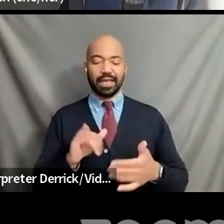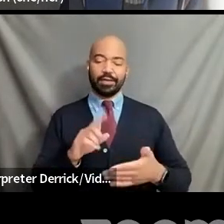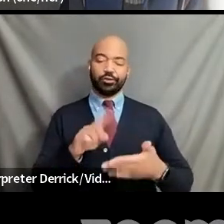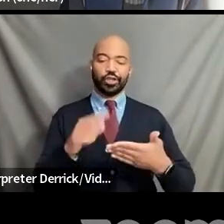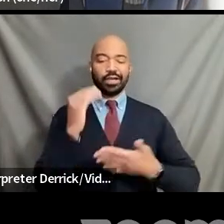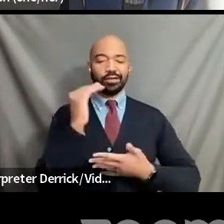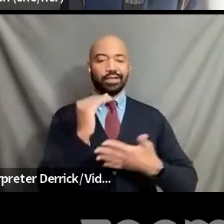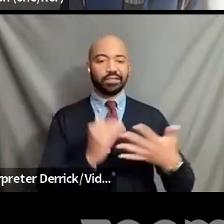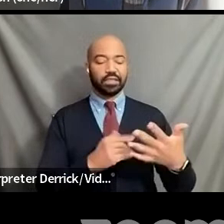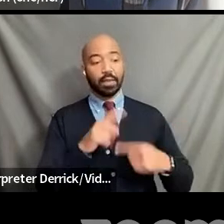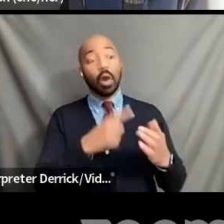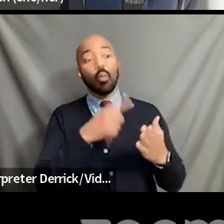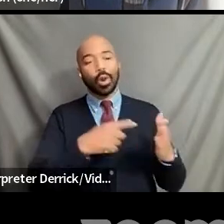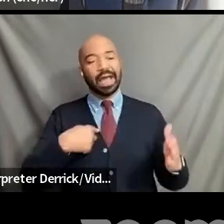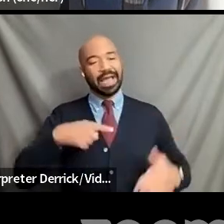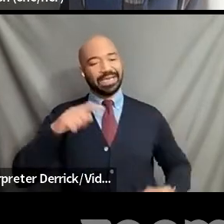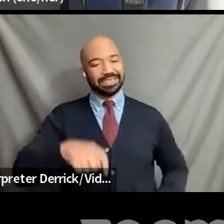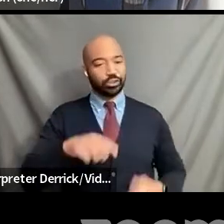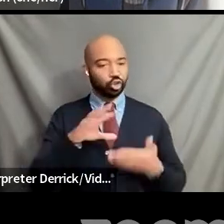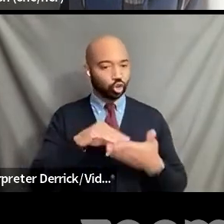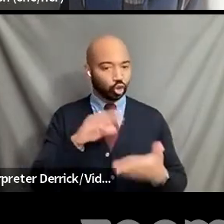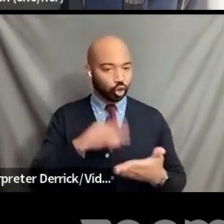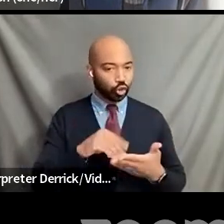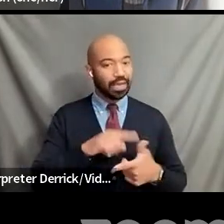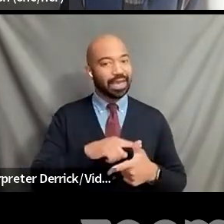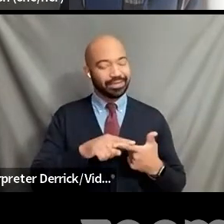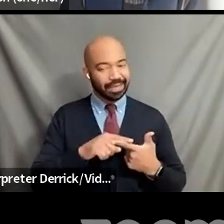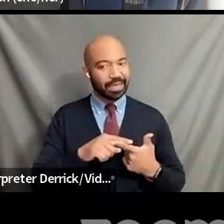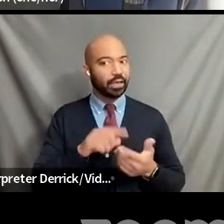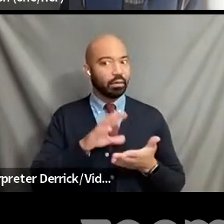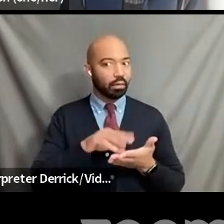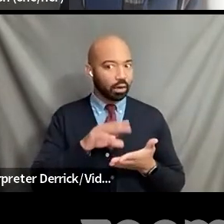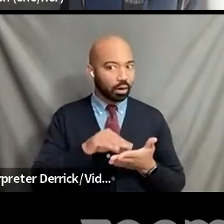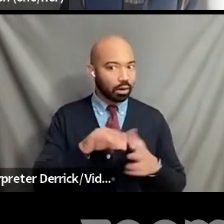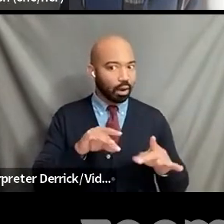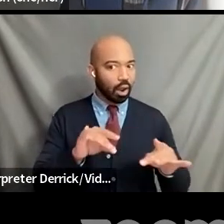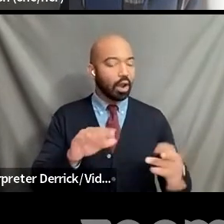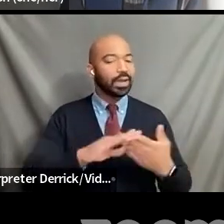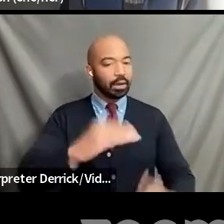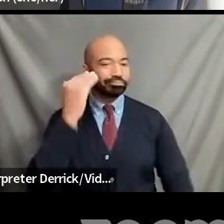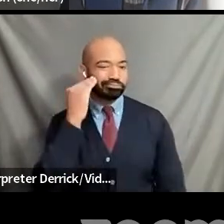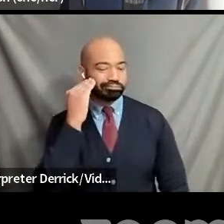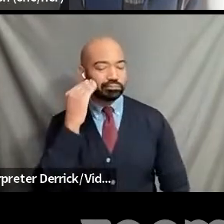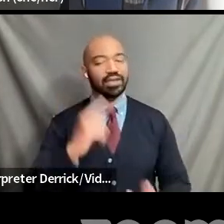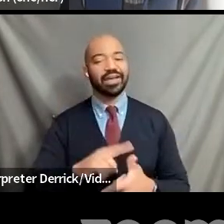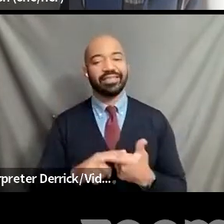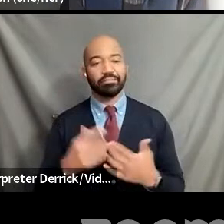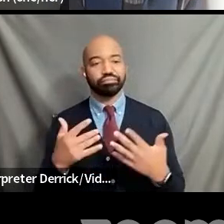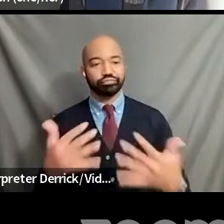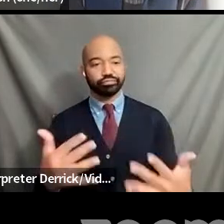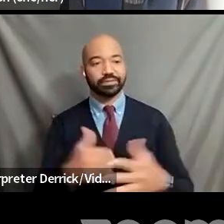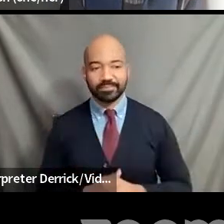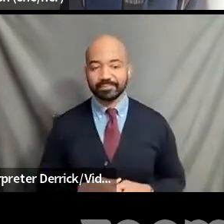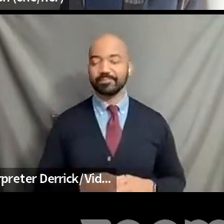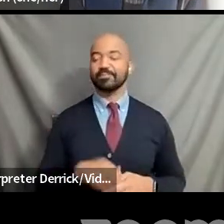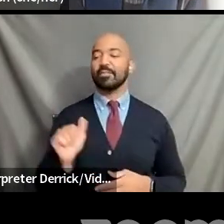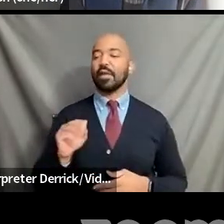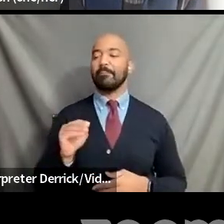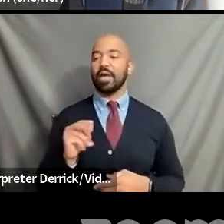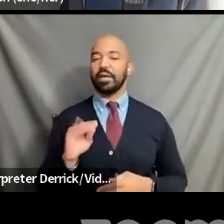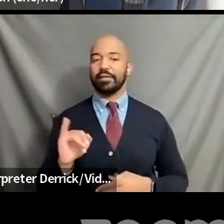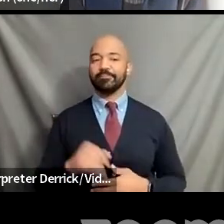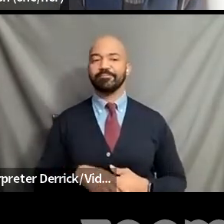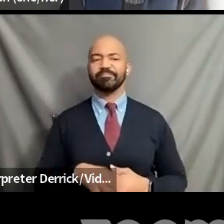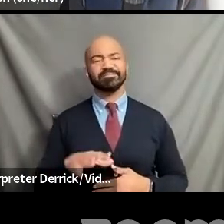like, this is what I need to know and whatnot. So that's how I got over it. Yeah, I constantly tell myself that I have big